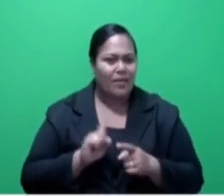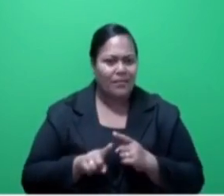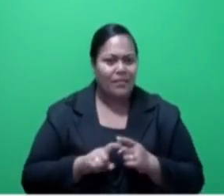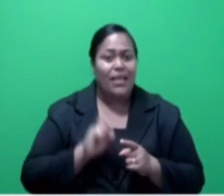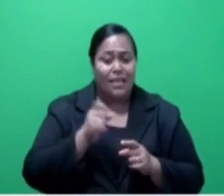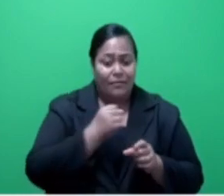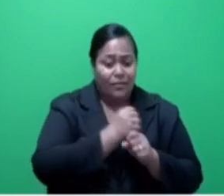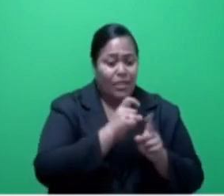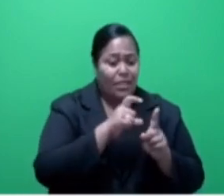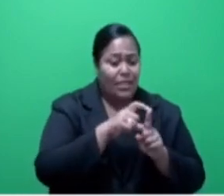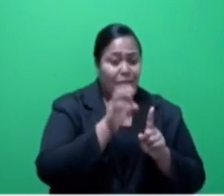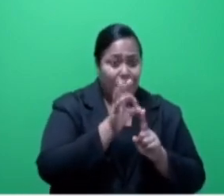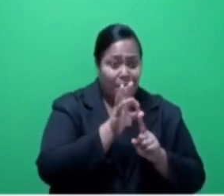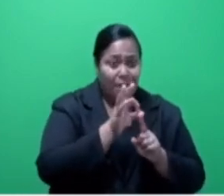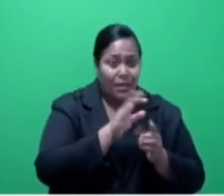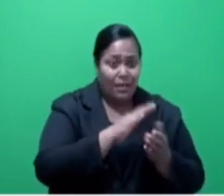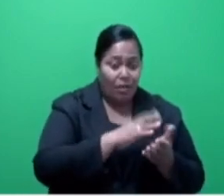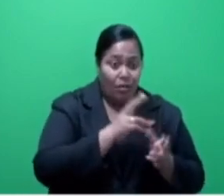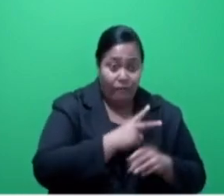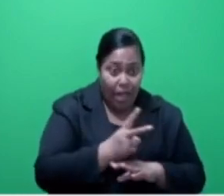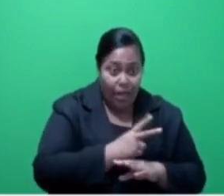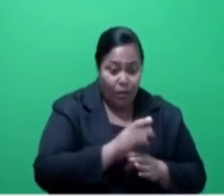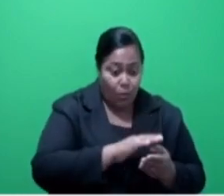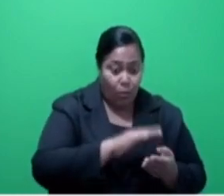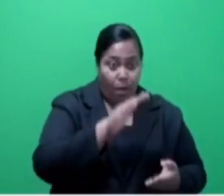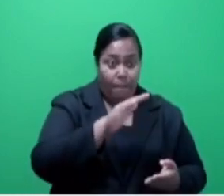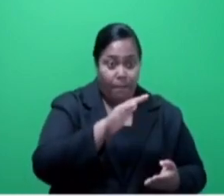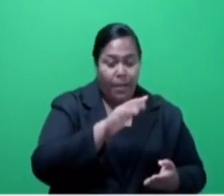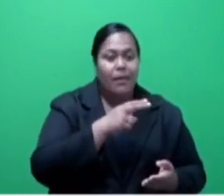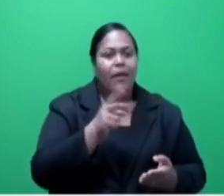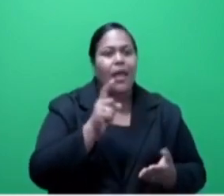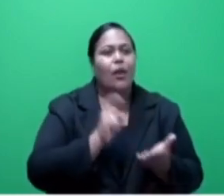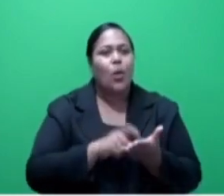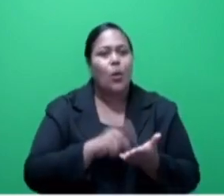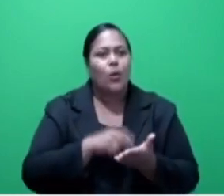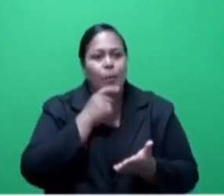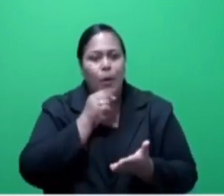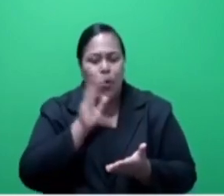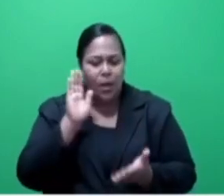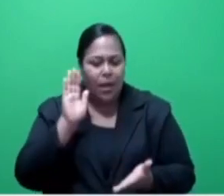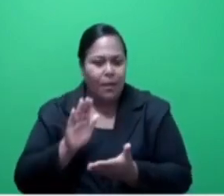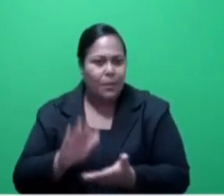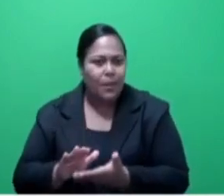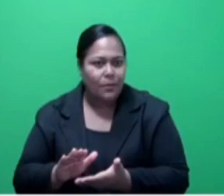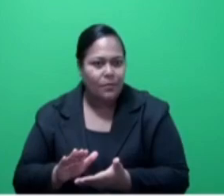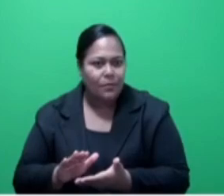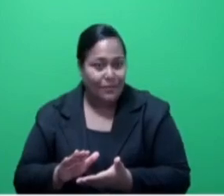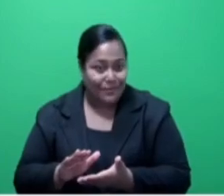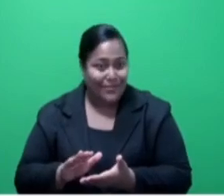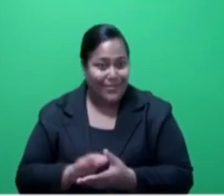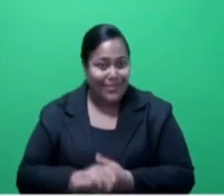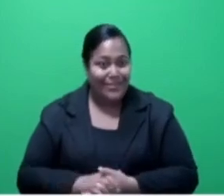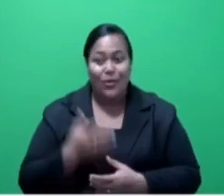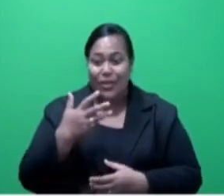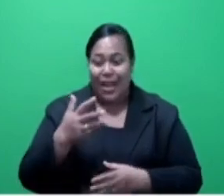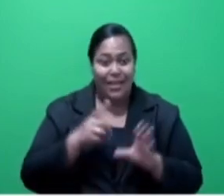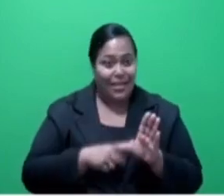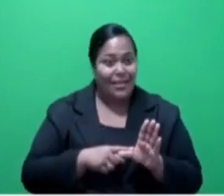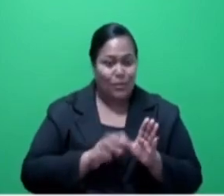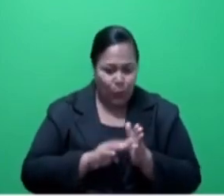to GDP will come down. This is the result of the 9 years of consecutive growth. They go on